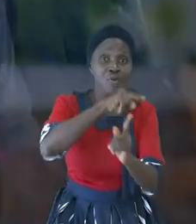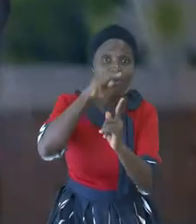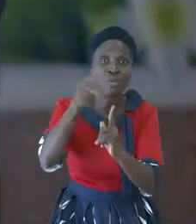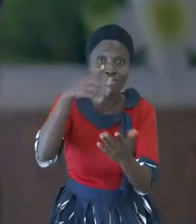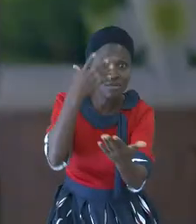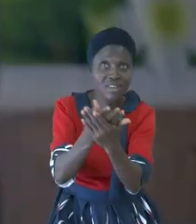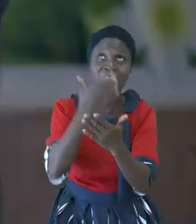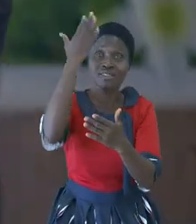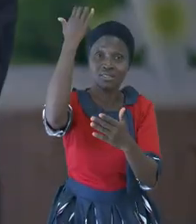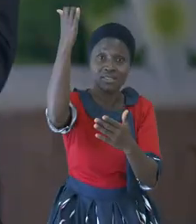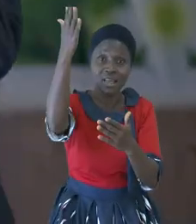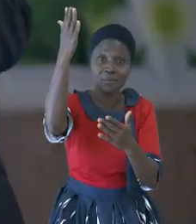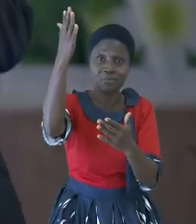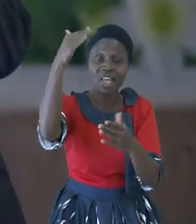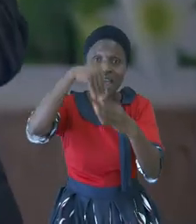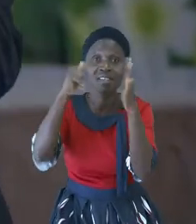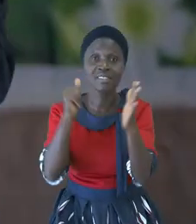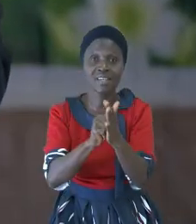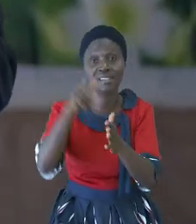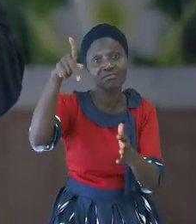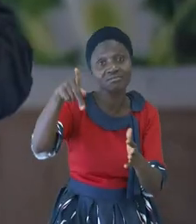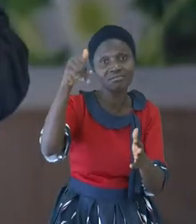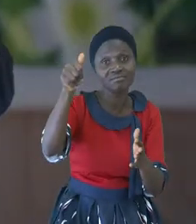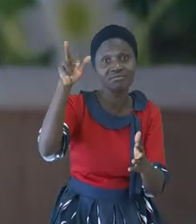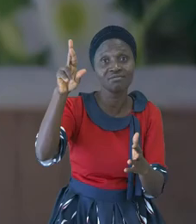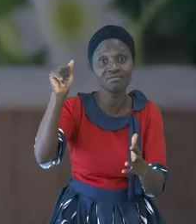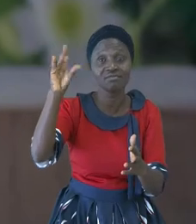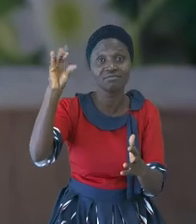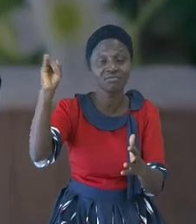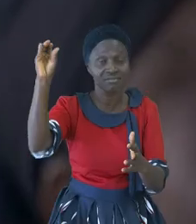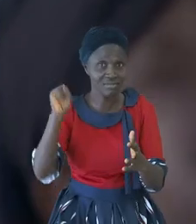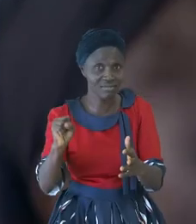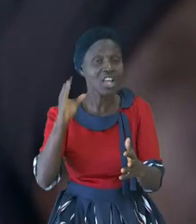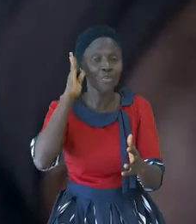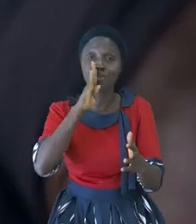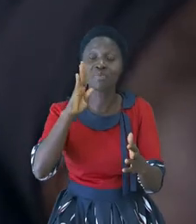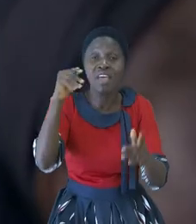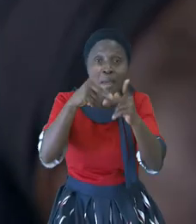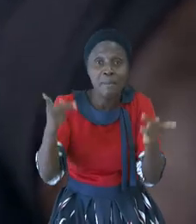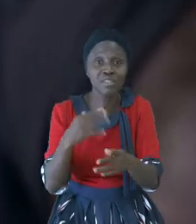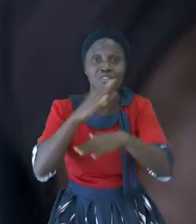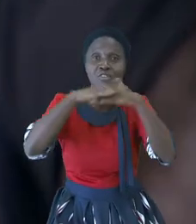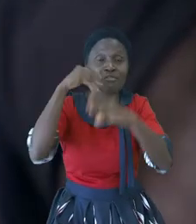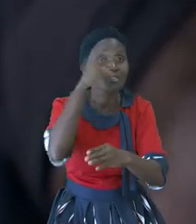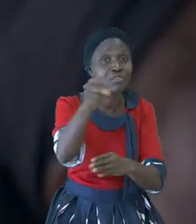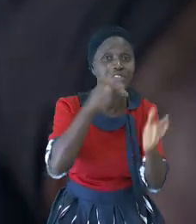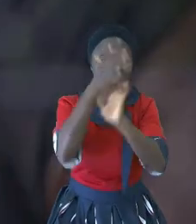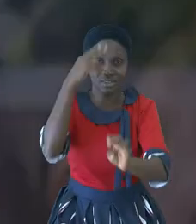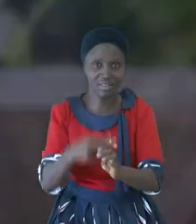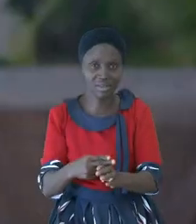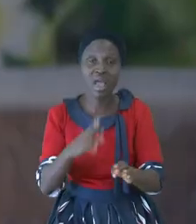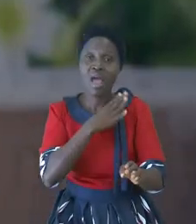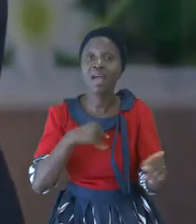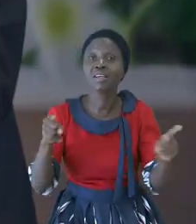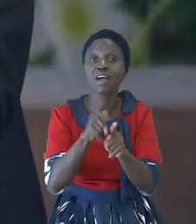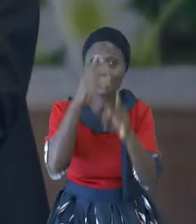the perfect paradise, it will be a place of comfort for you in Jesus' name. And as you come and you follow the Lord,